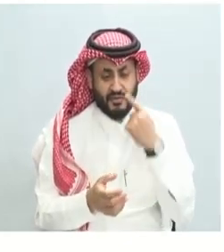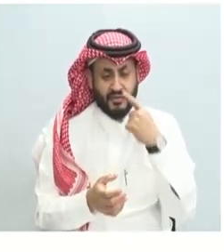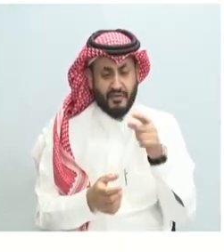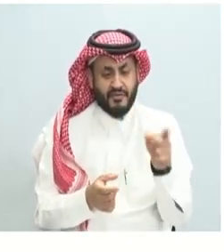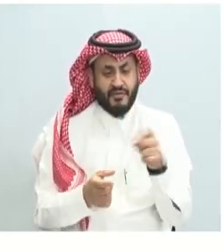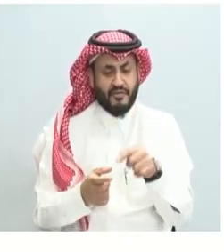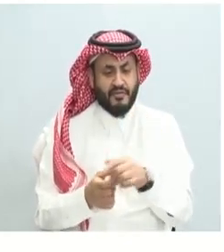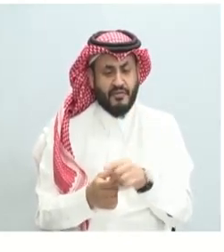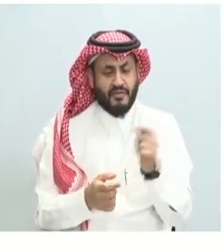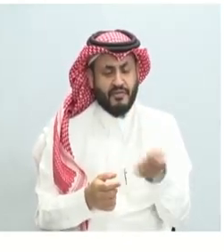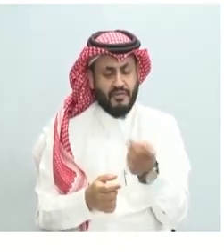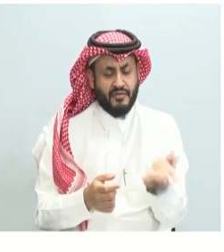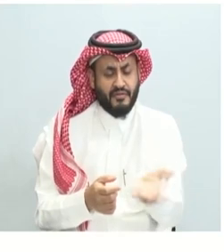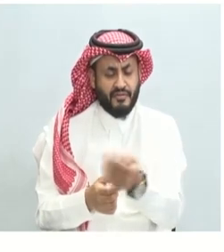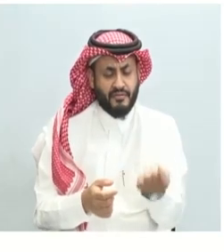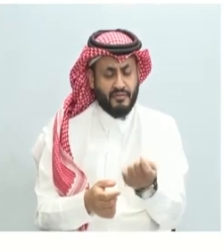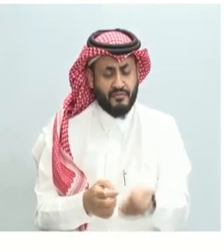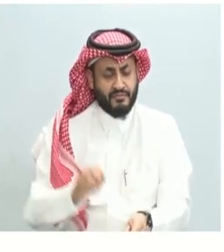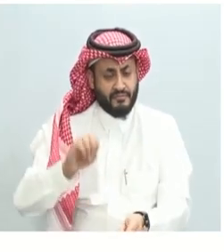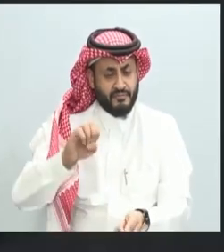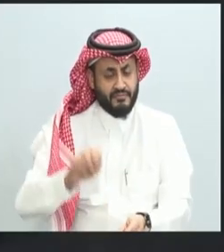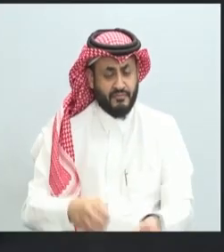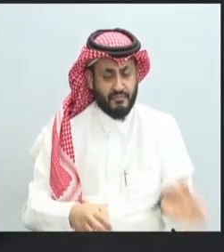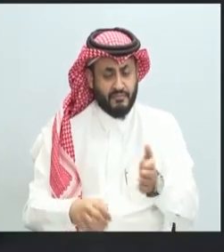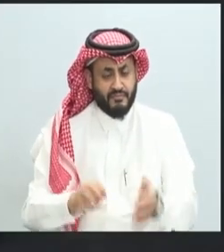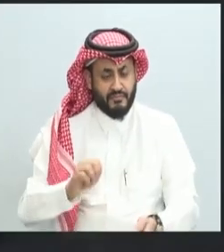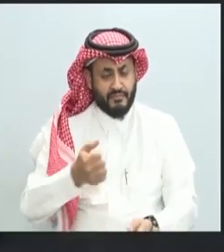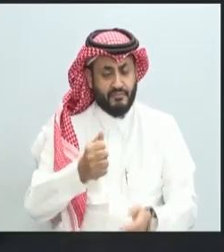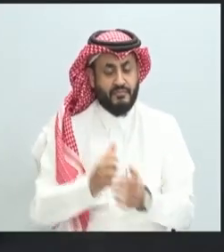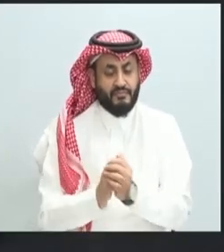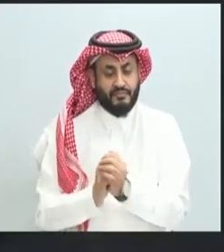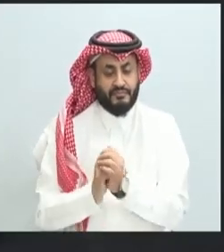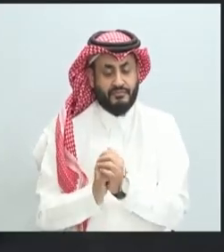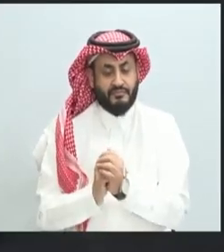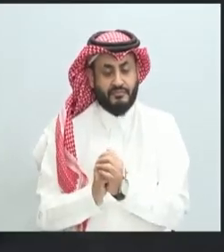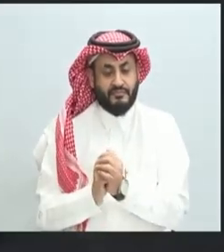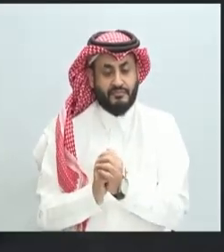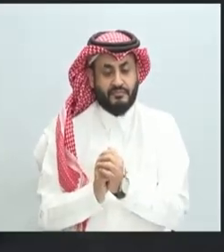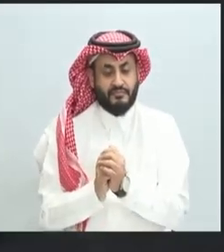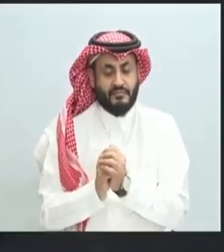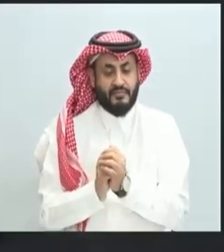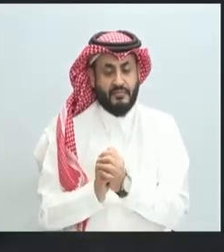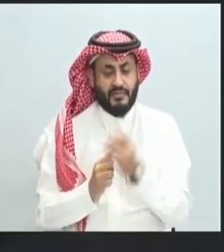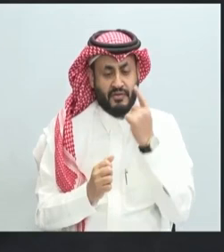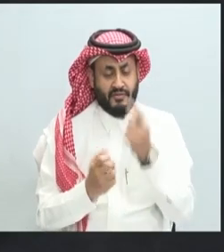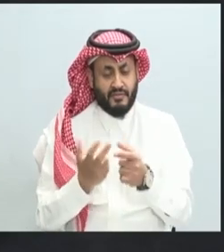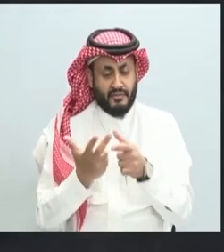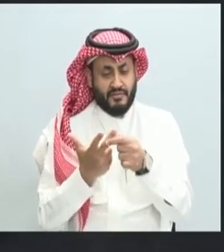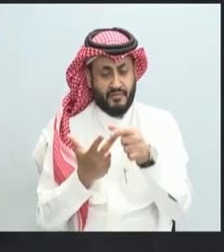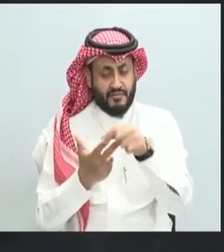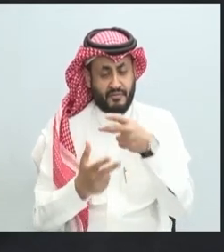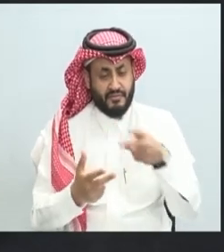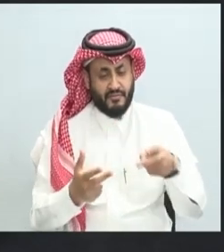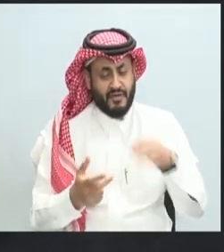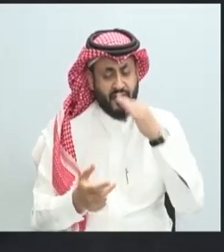we're going to fill in the blanks, whether with EE or EA. So here we have three